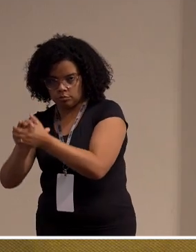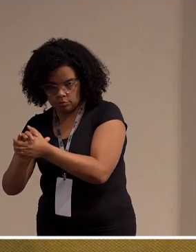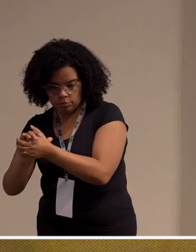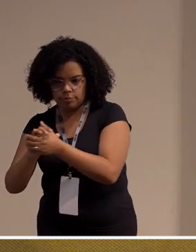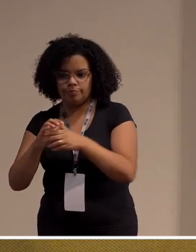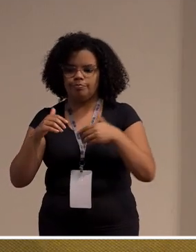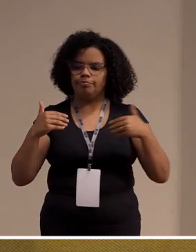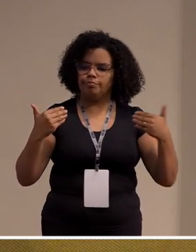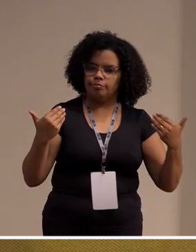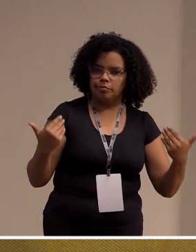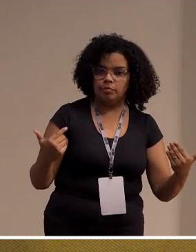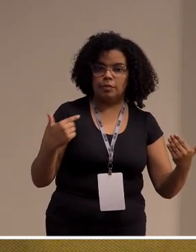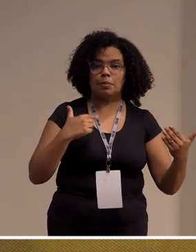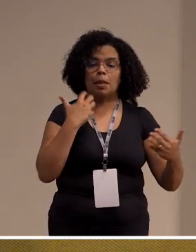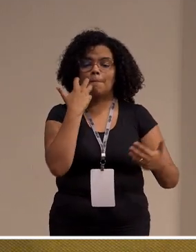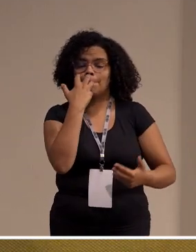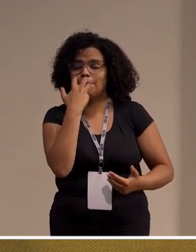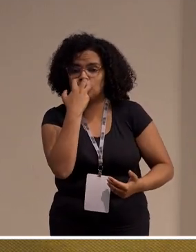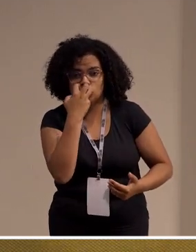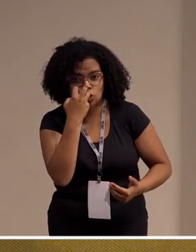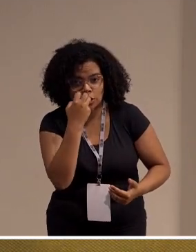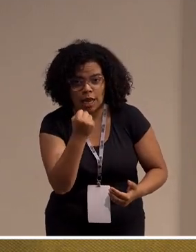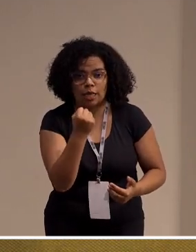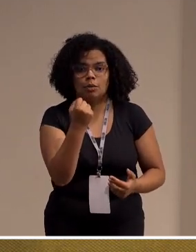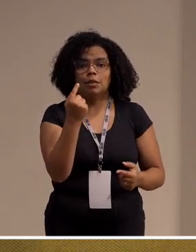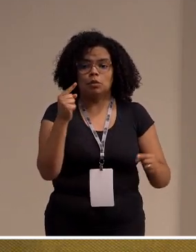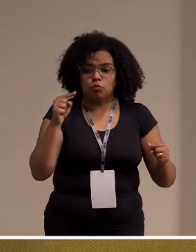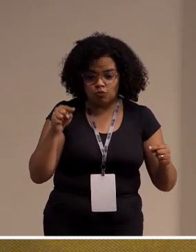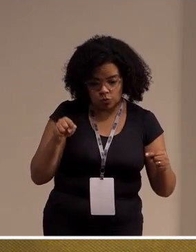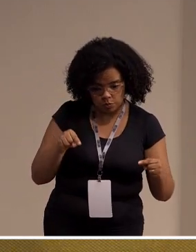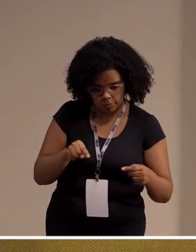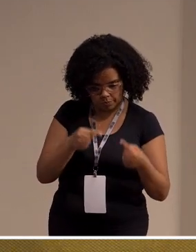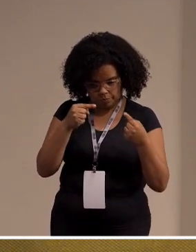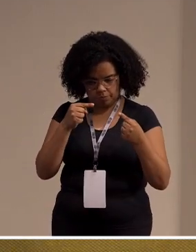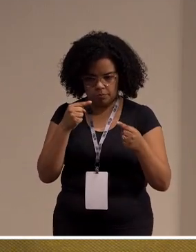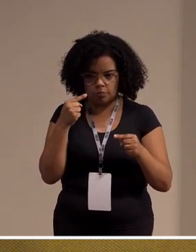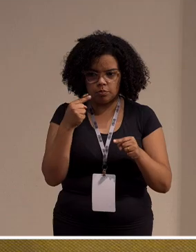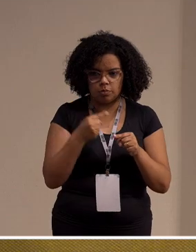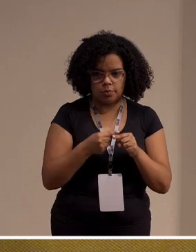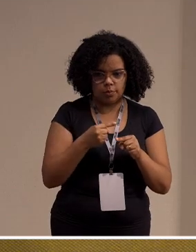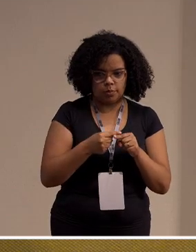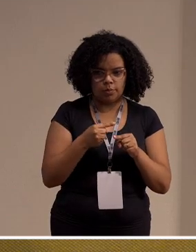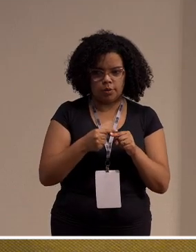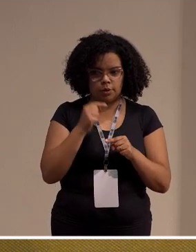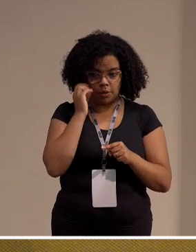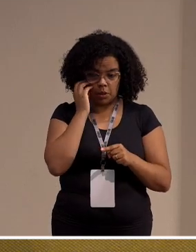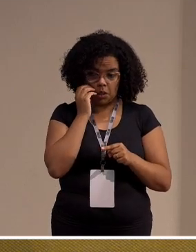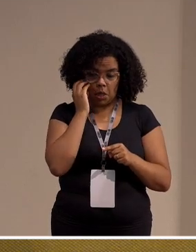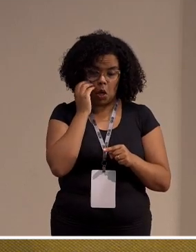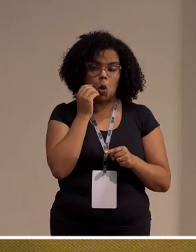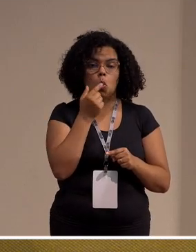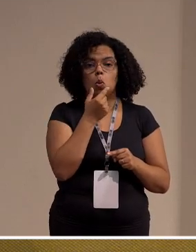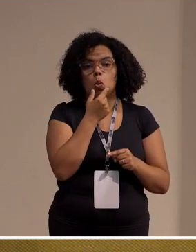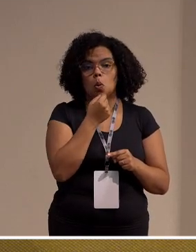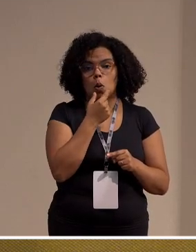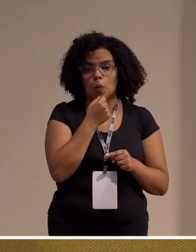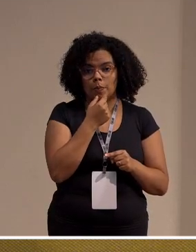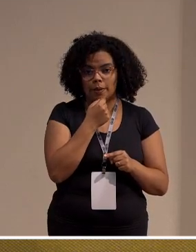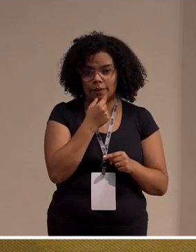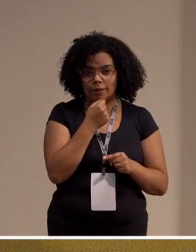challenging because the man who owns them gets to decide who gets to be a couple and who doesn't.